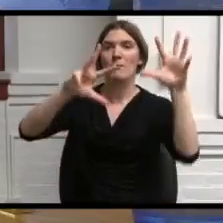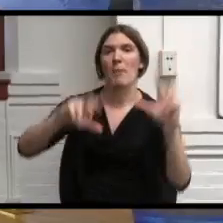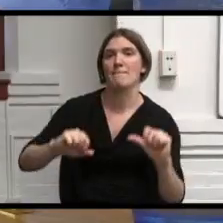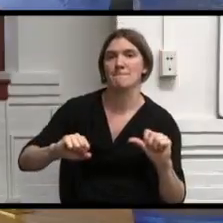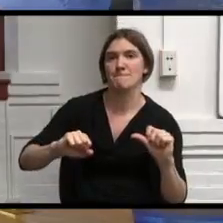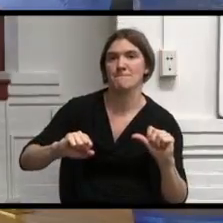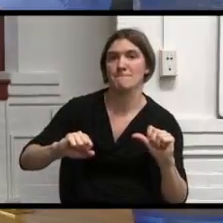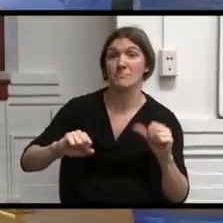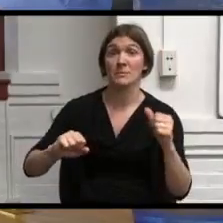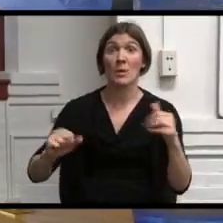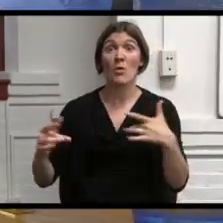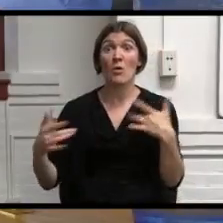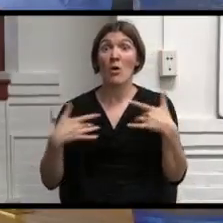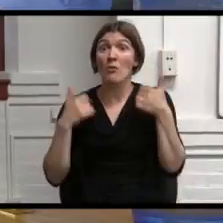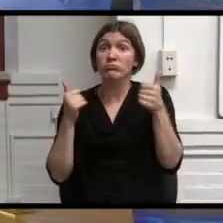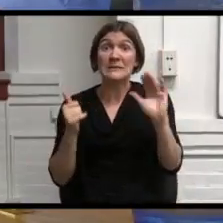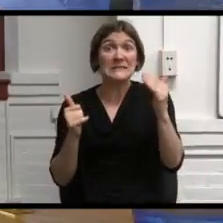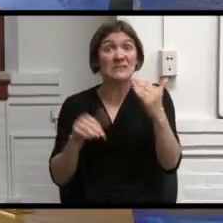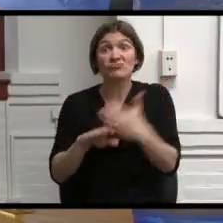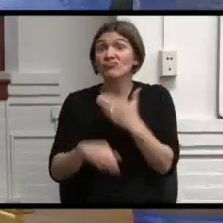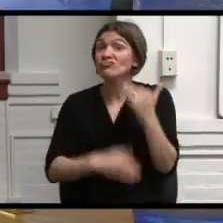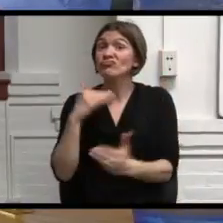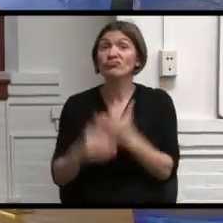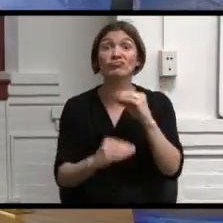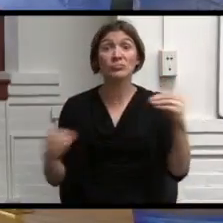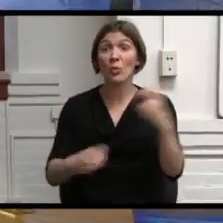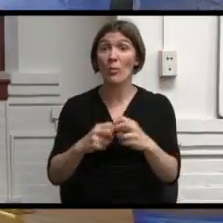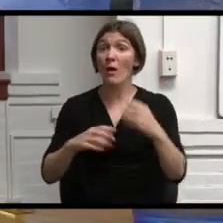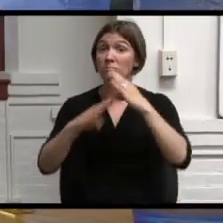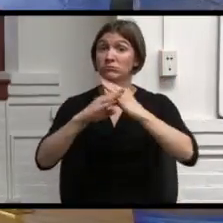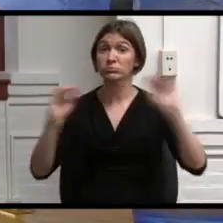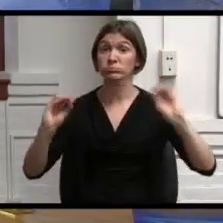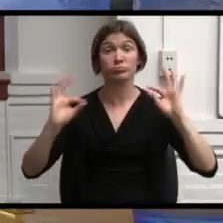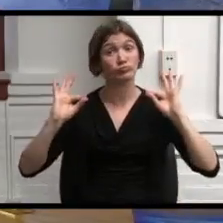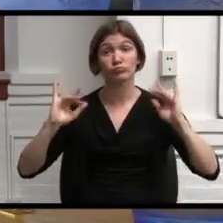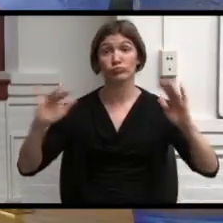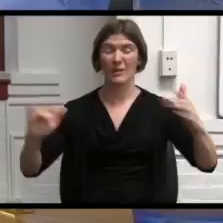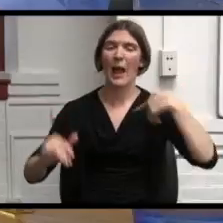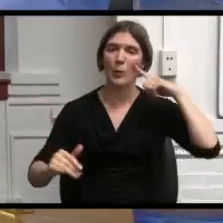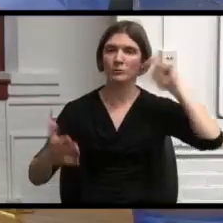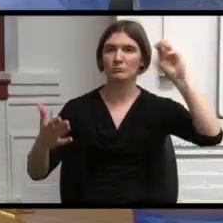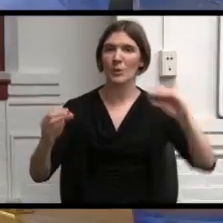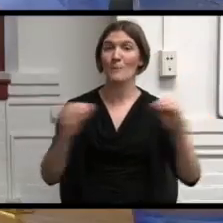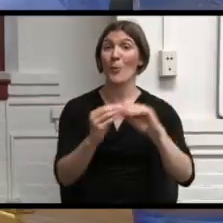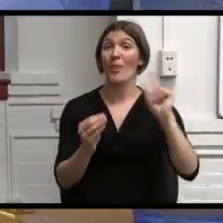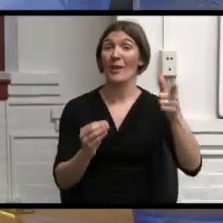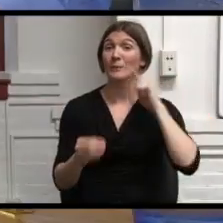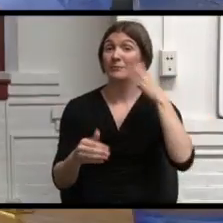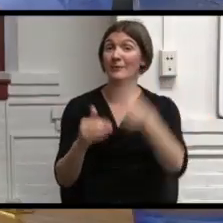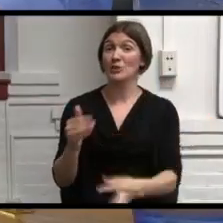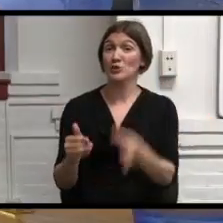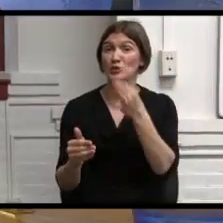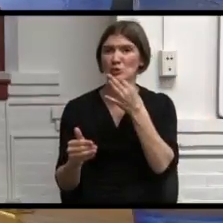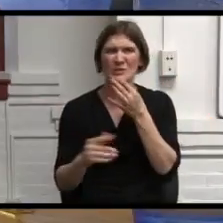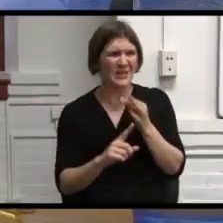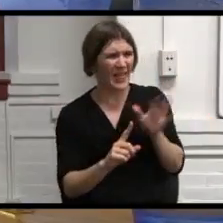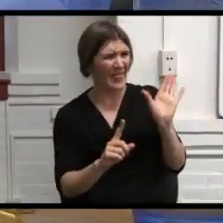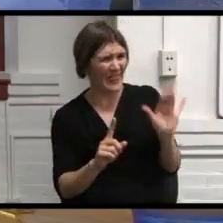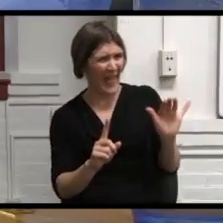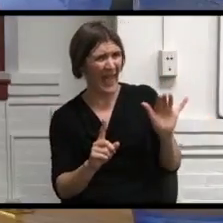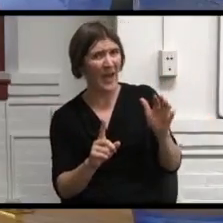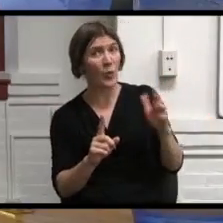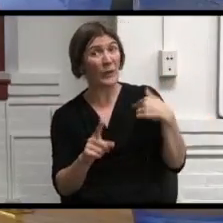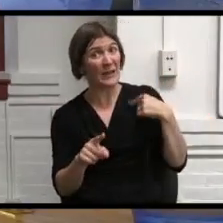So we're very excited about the progress that has been made on that front, and look forward to getting that project complete. And that's the one that's been going on